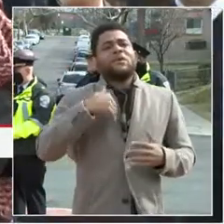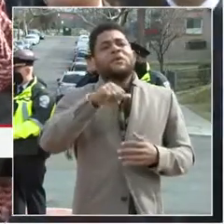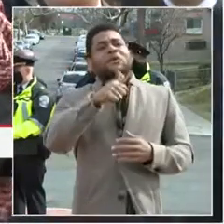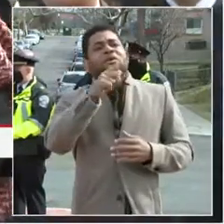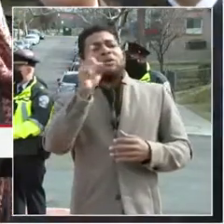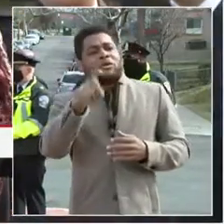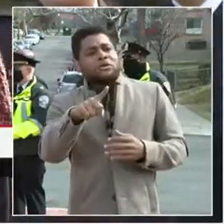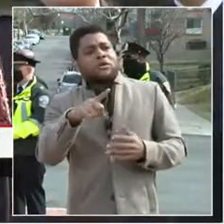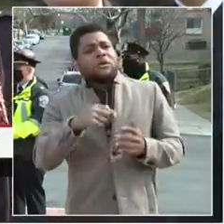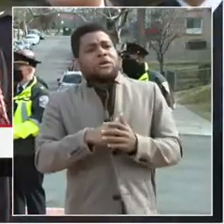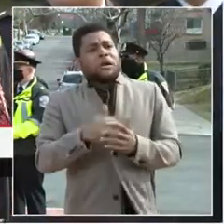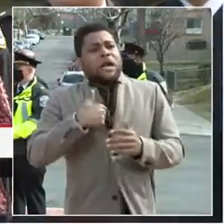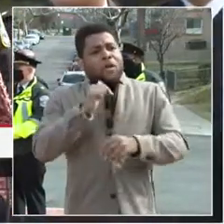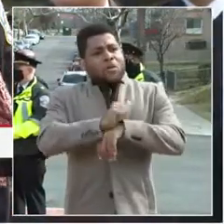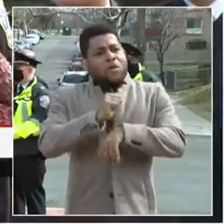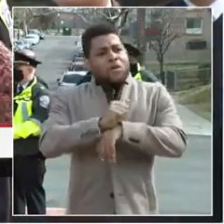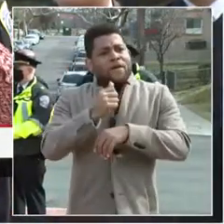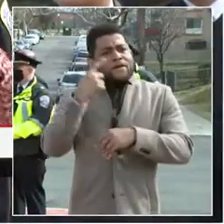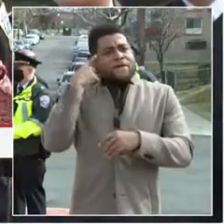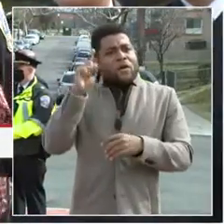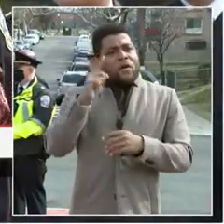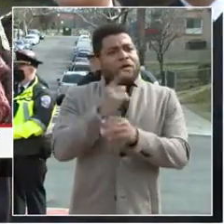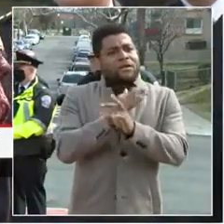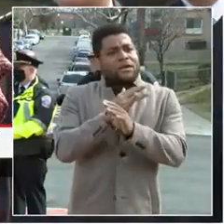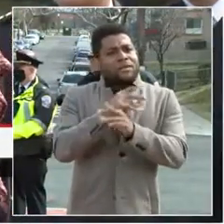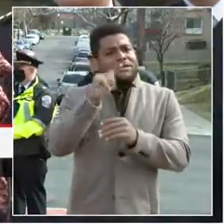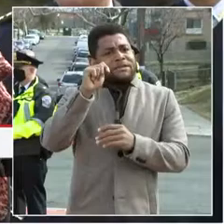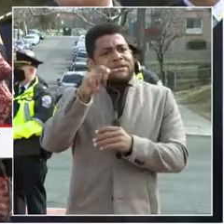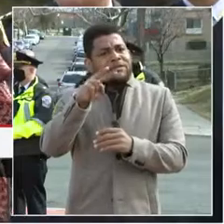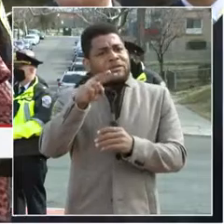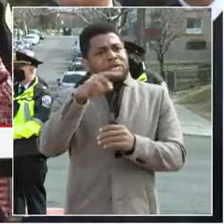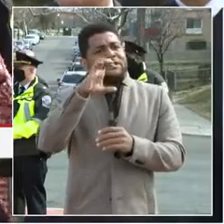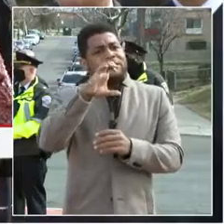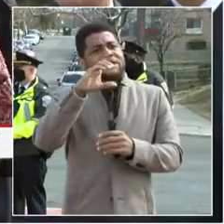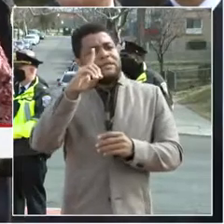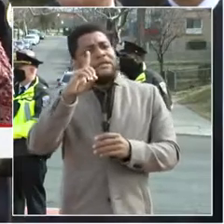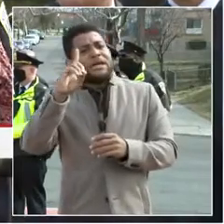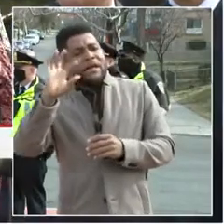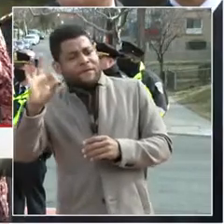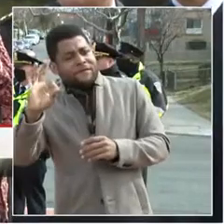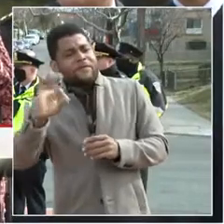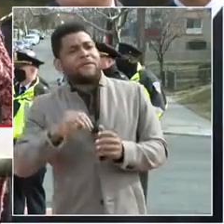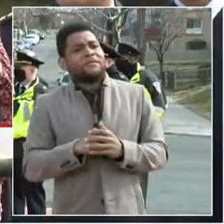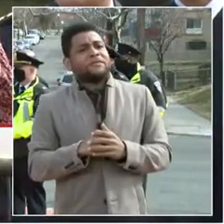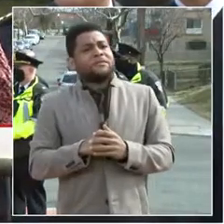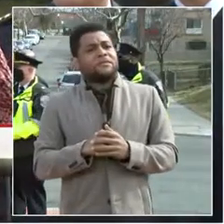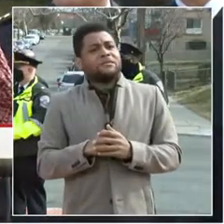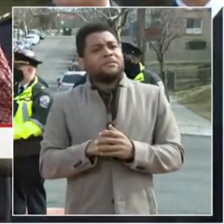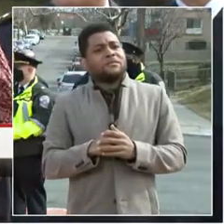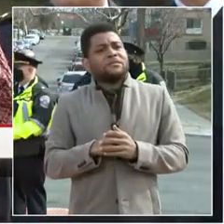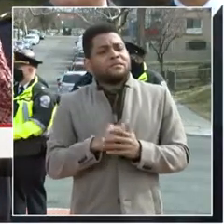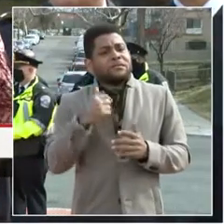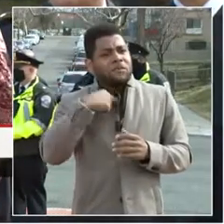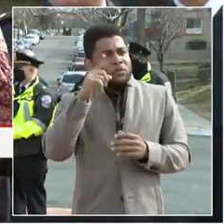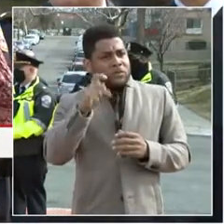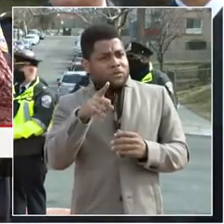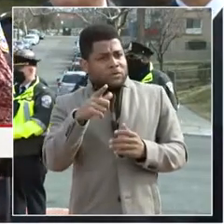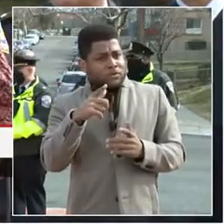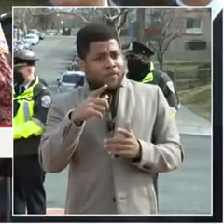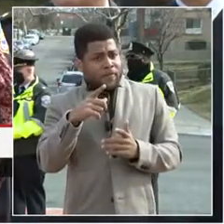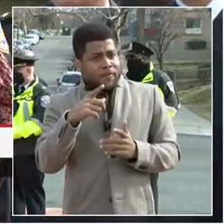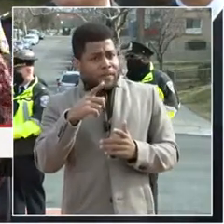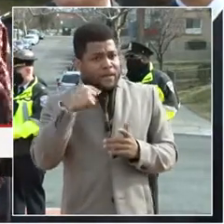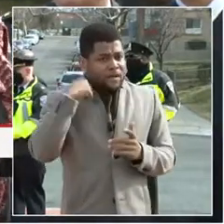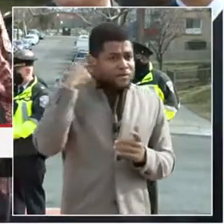German television, CDF, and I have a follow-up to what my colleague just asked. There was an article in the Post just today